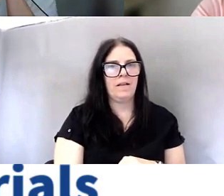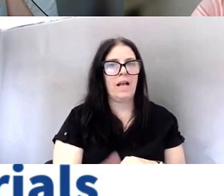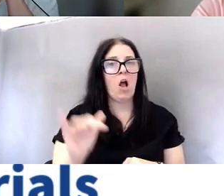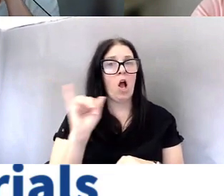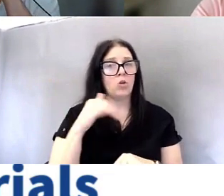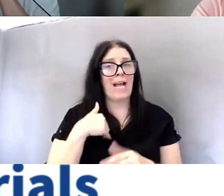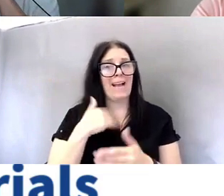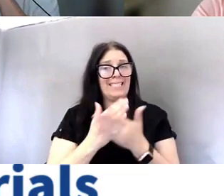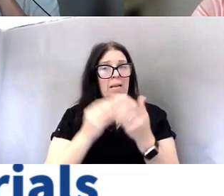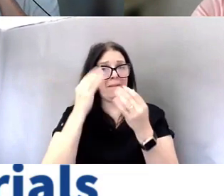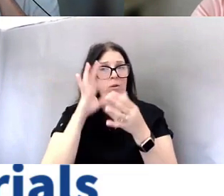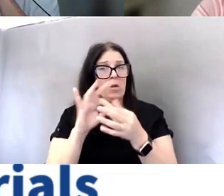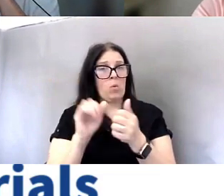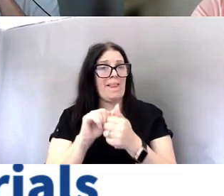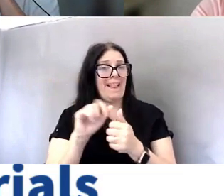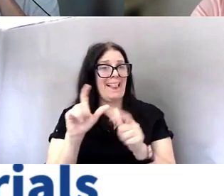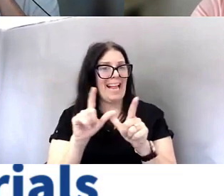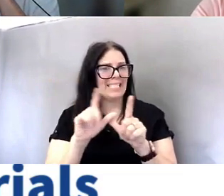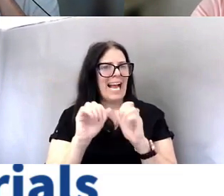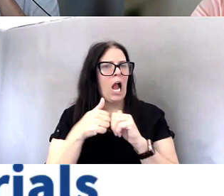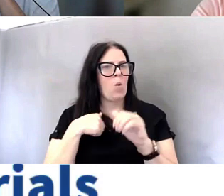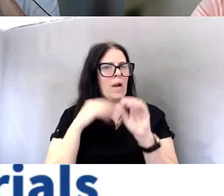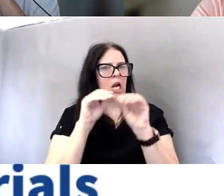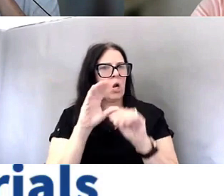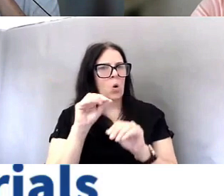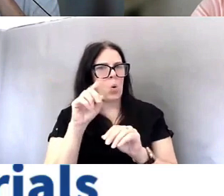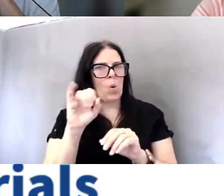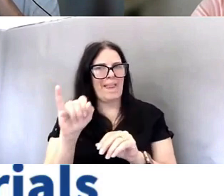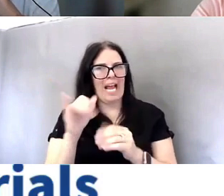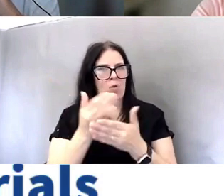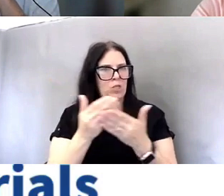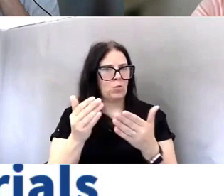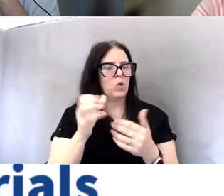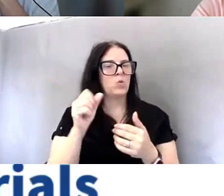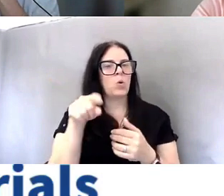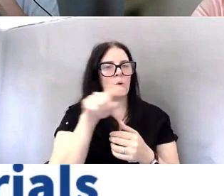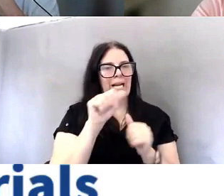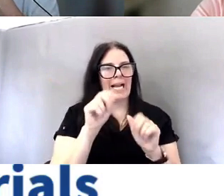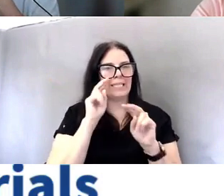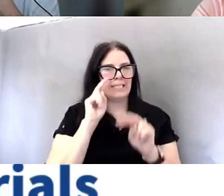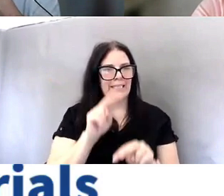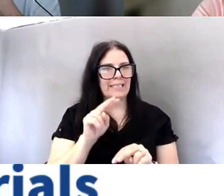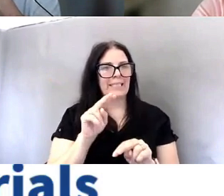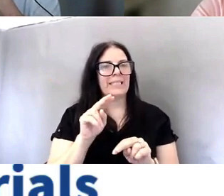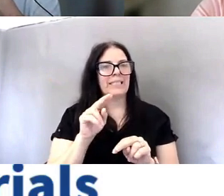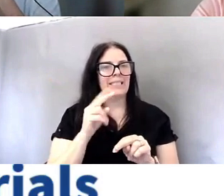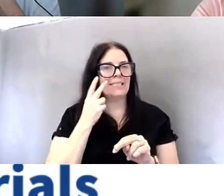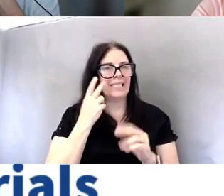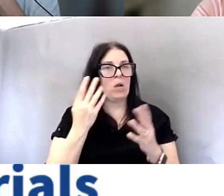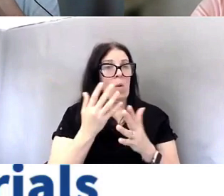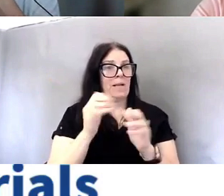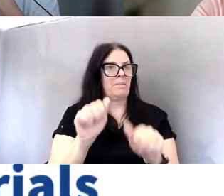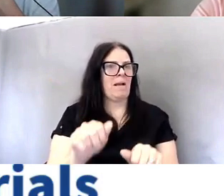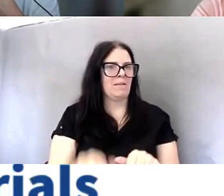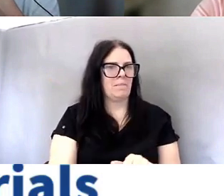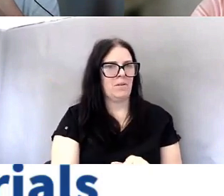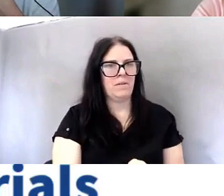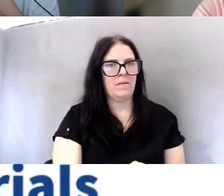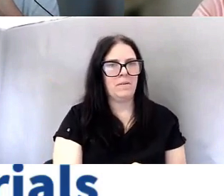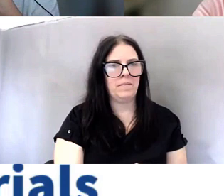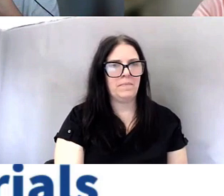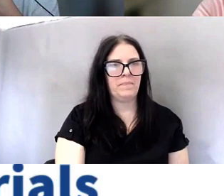and how we've sort of coded the resources so that you can quickly see what's possible to do with